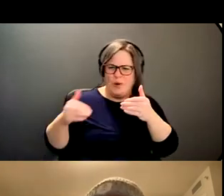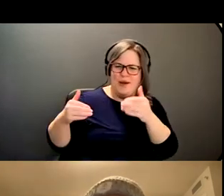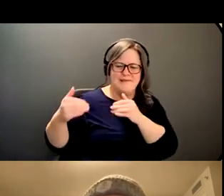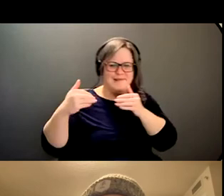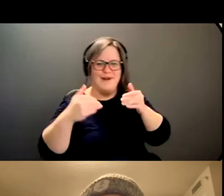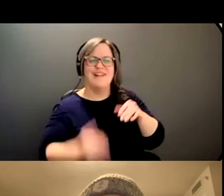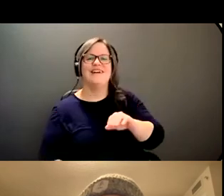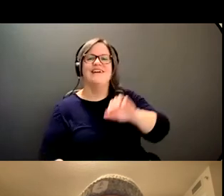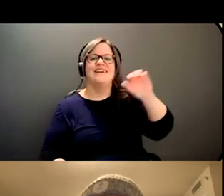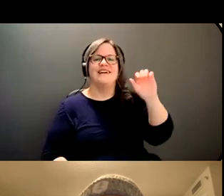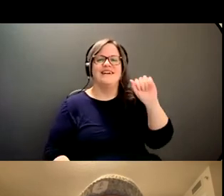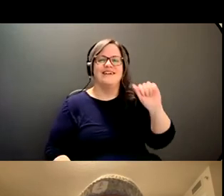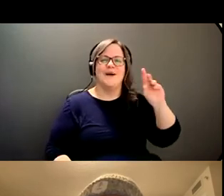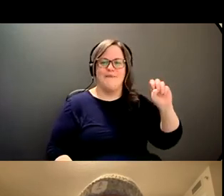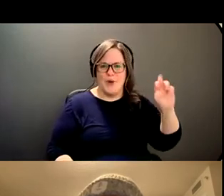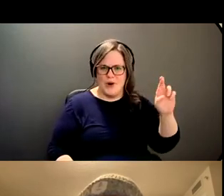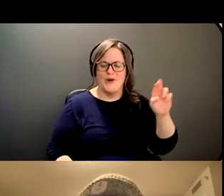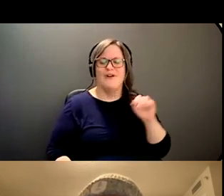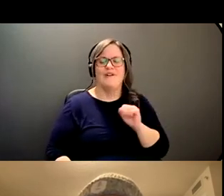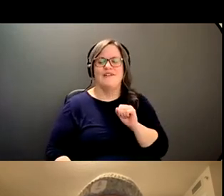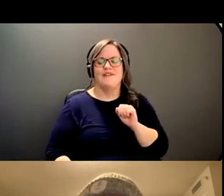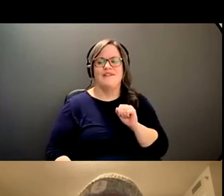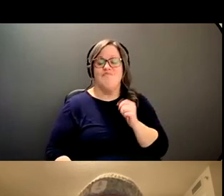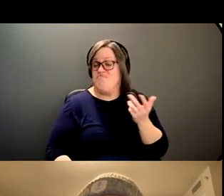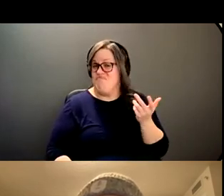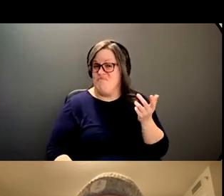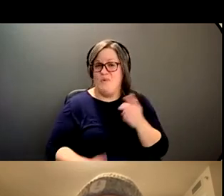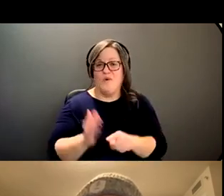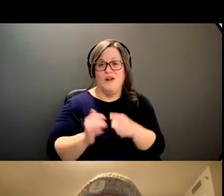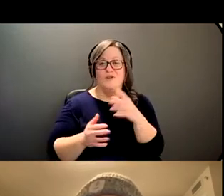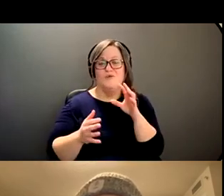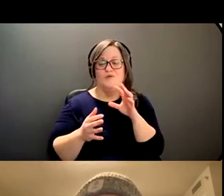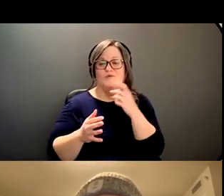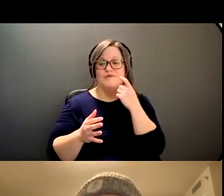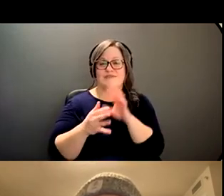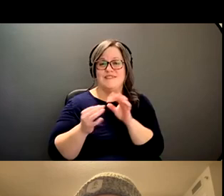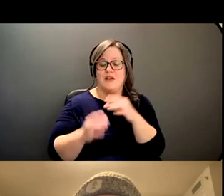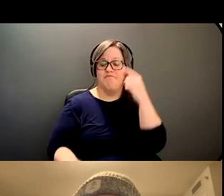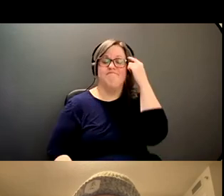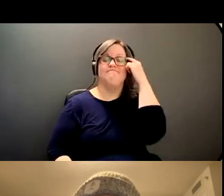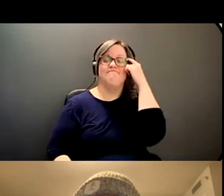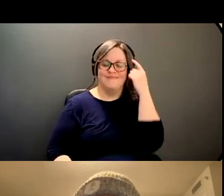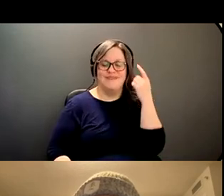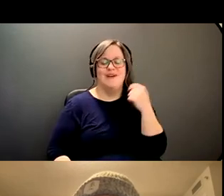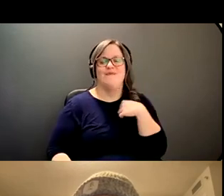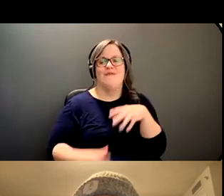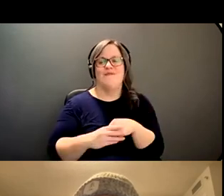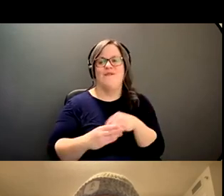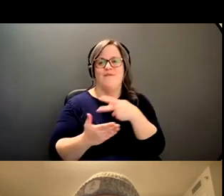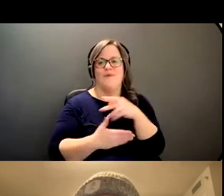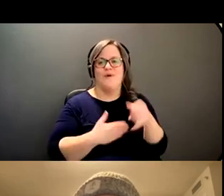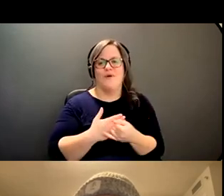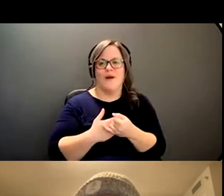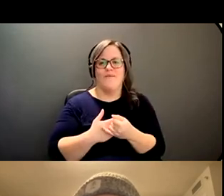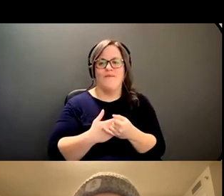Go ahead. I was just gonna say, like, I think a lot of what you're saying, Sana, brings me to mind. I'm part of this program that the EU is